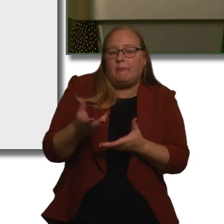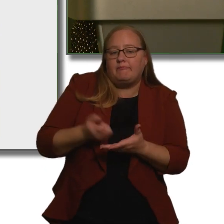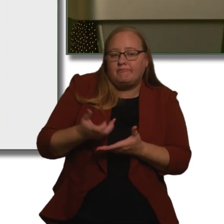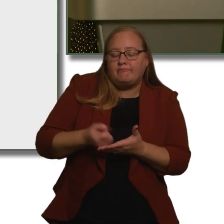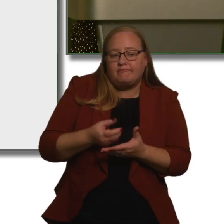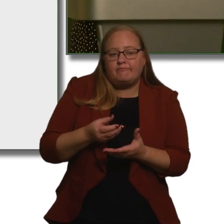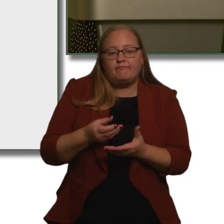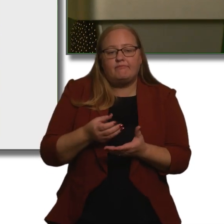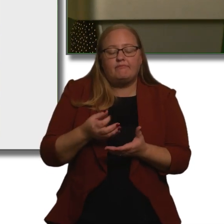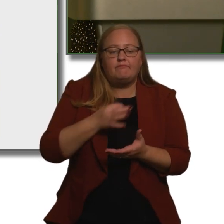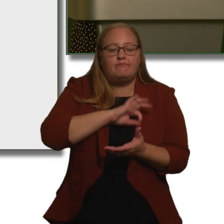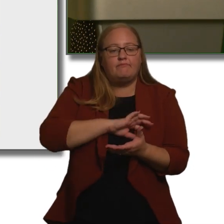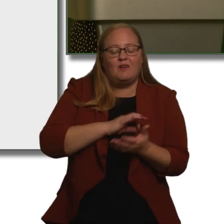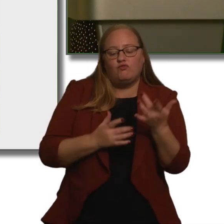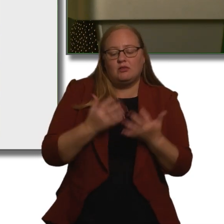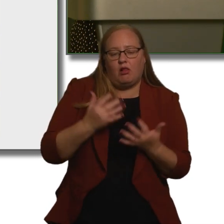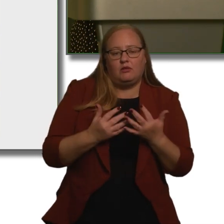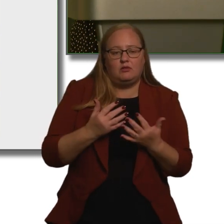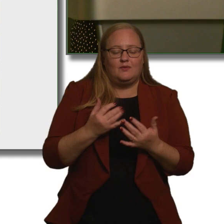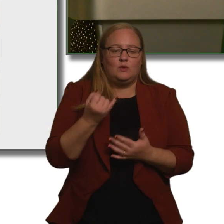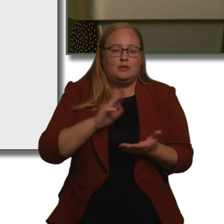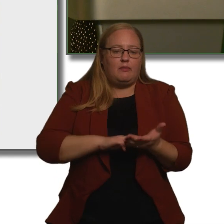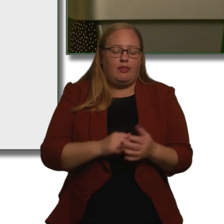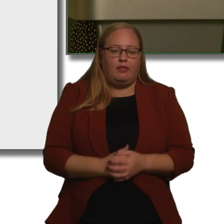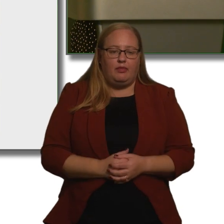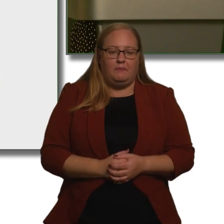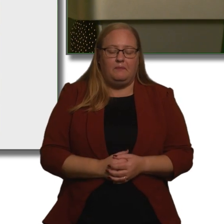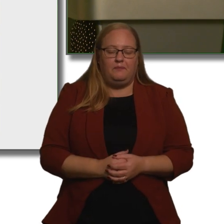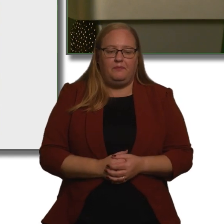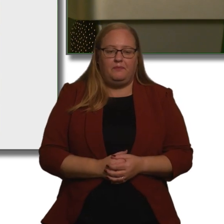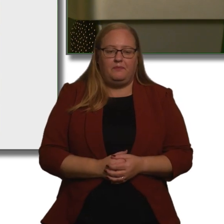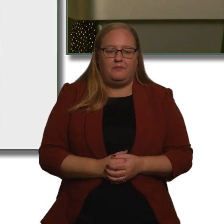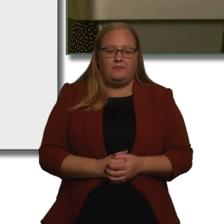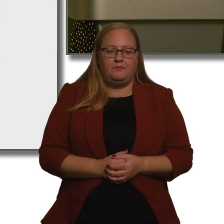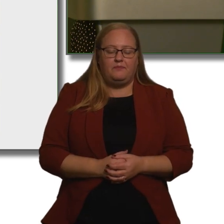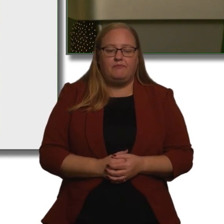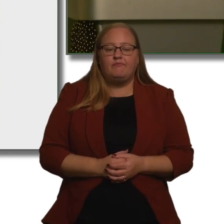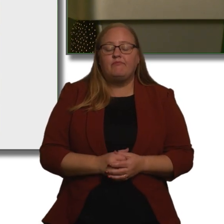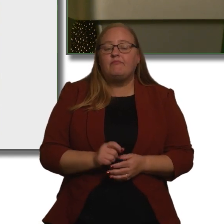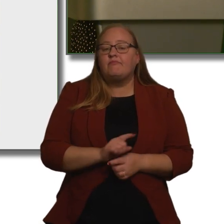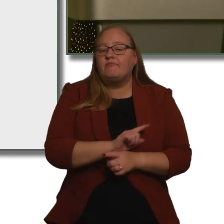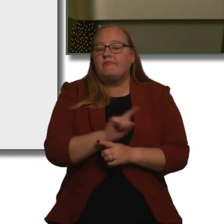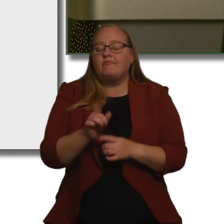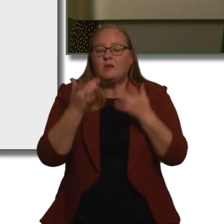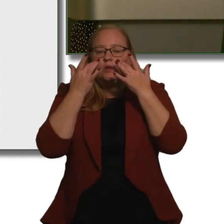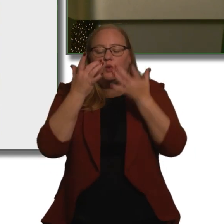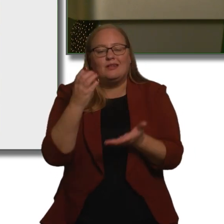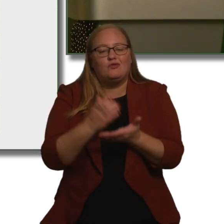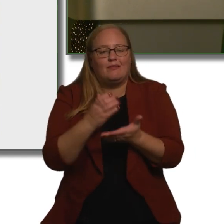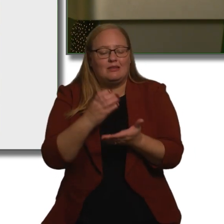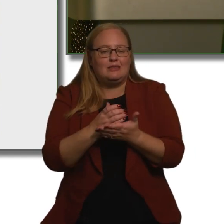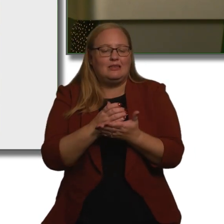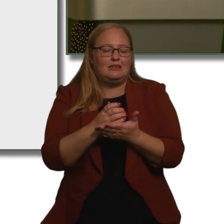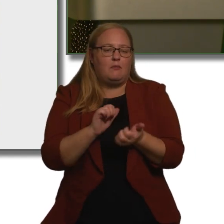the results at the half year. Later on, we'll hear about our exciting new charity partnership with